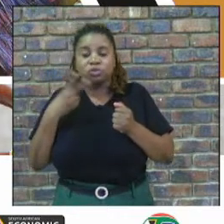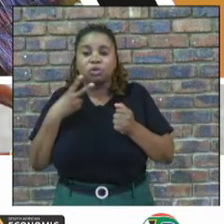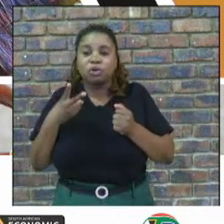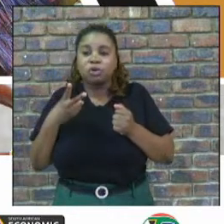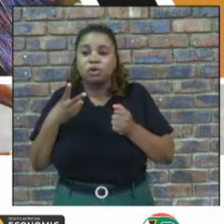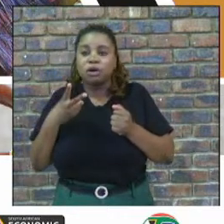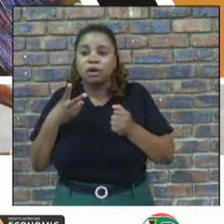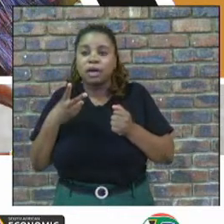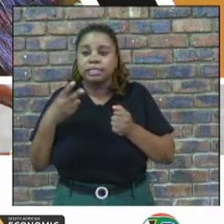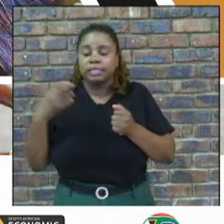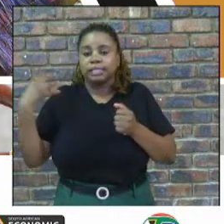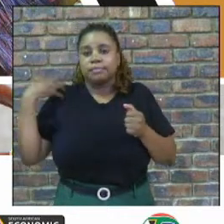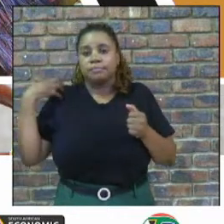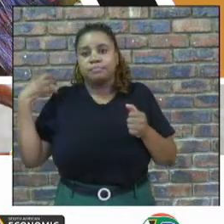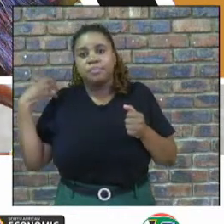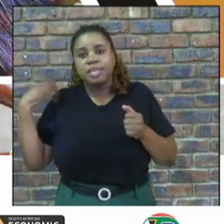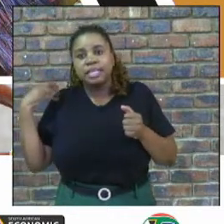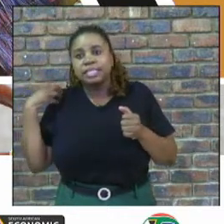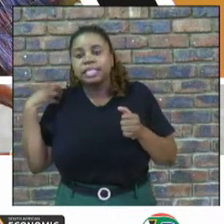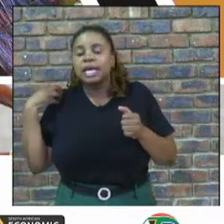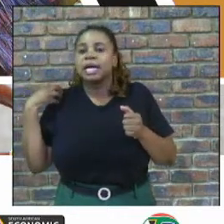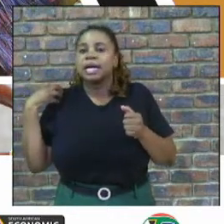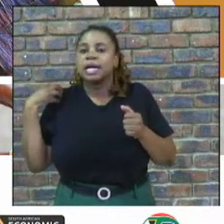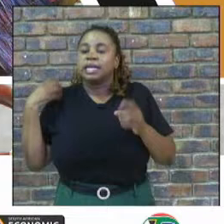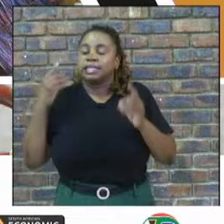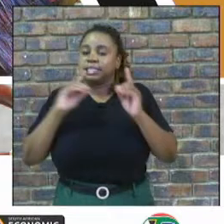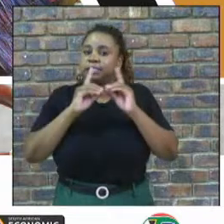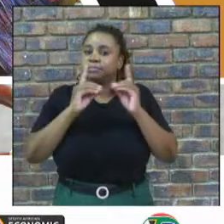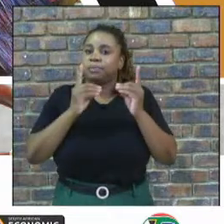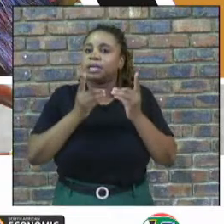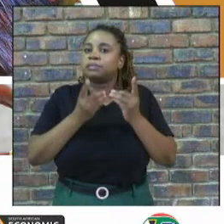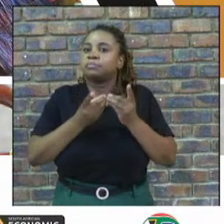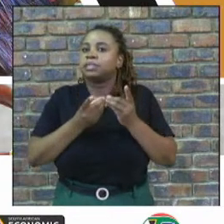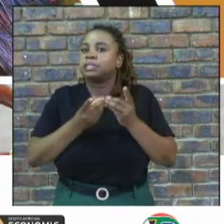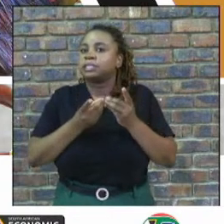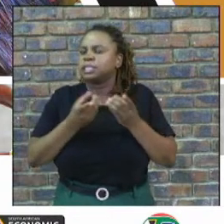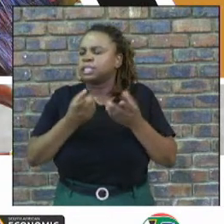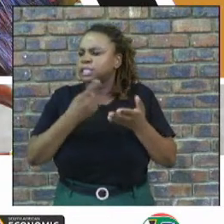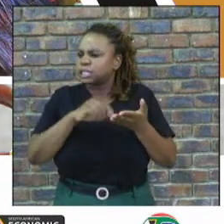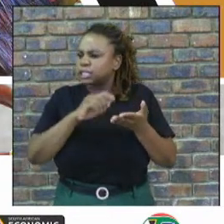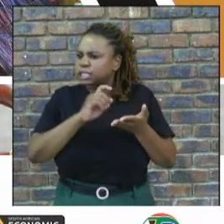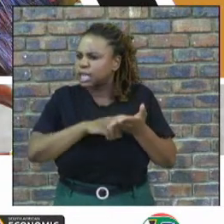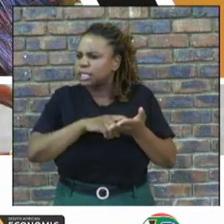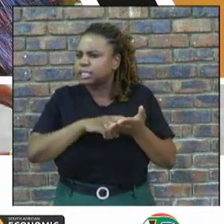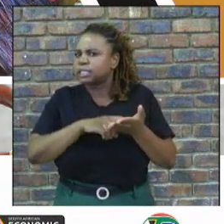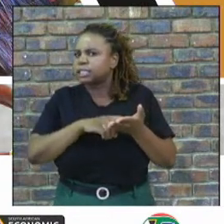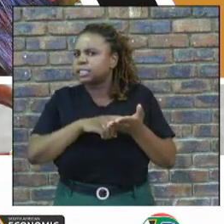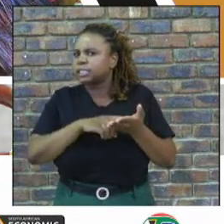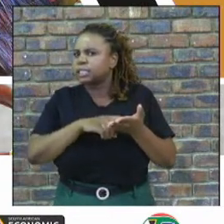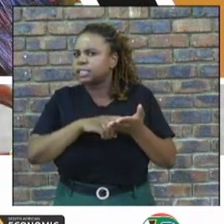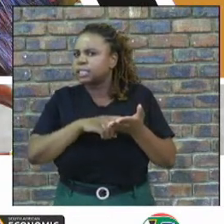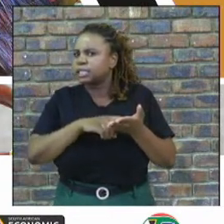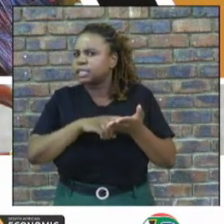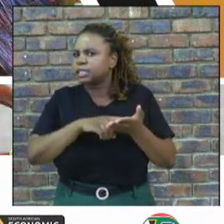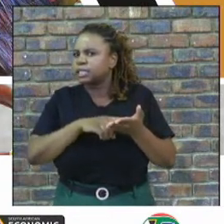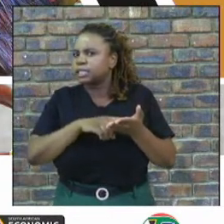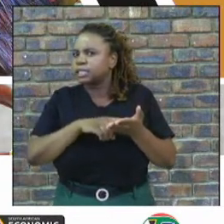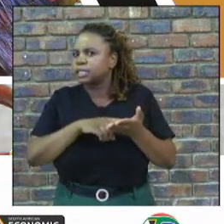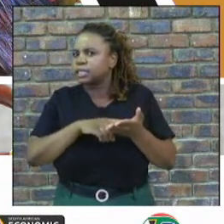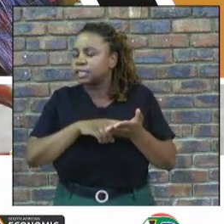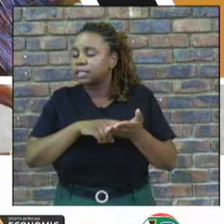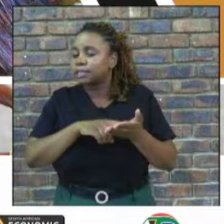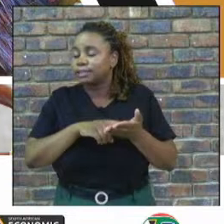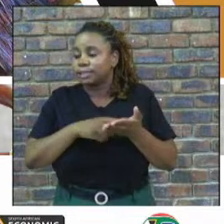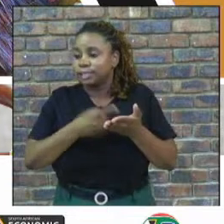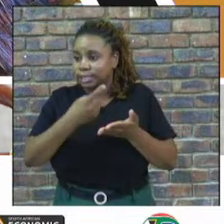the minister or the department has just signed a memorandum of agreement with IDC on the